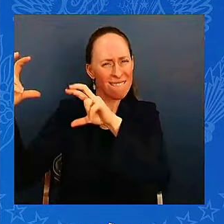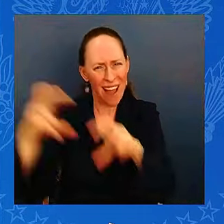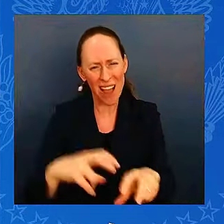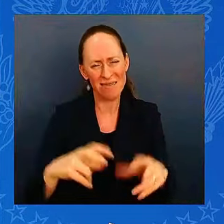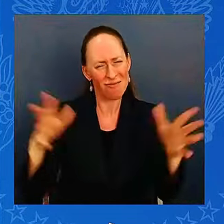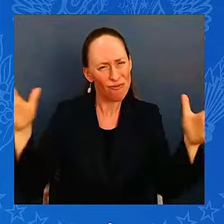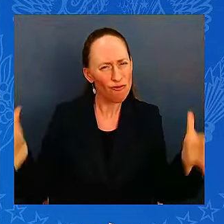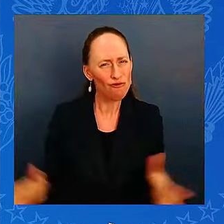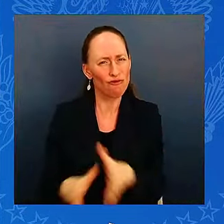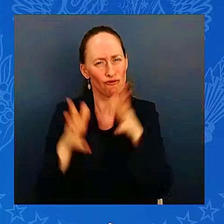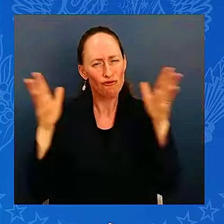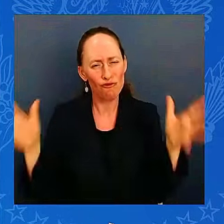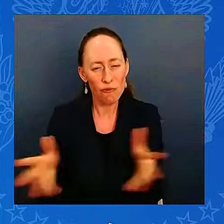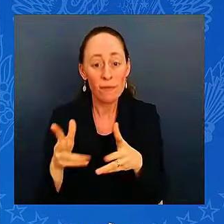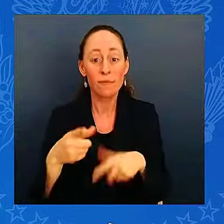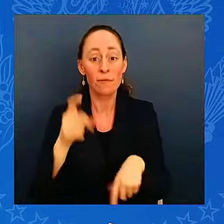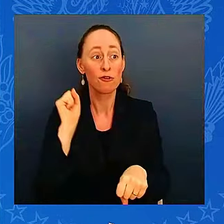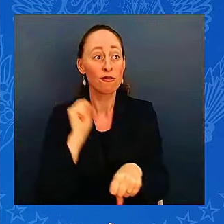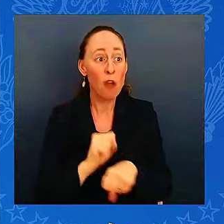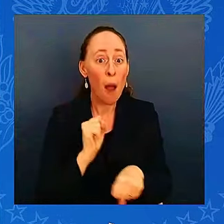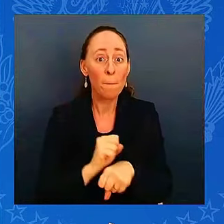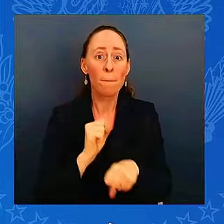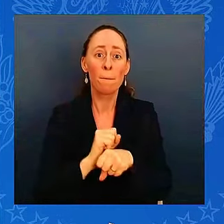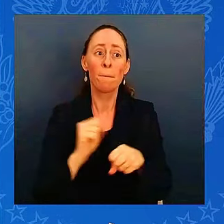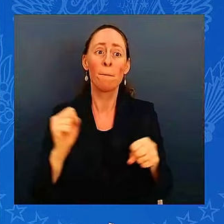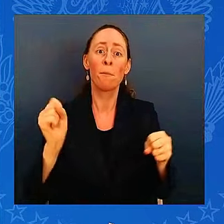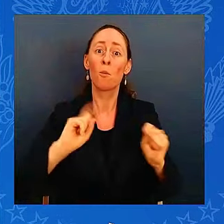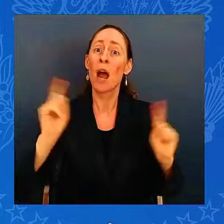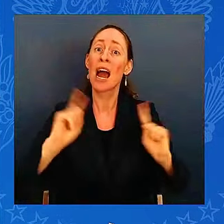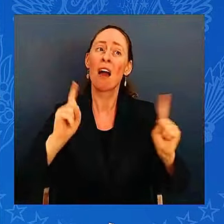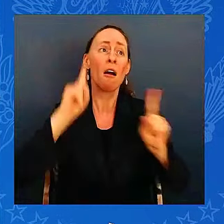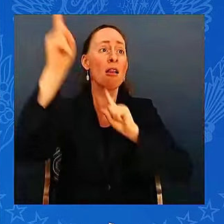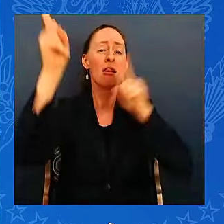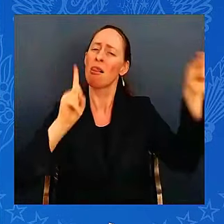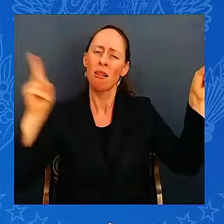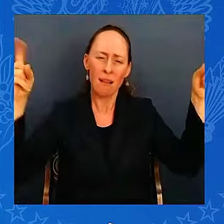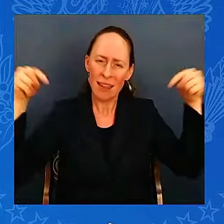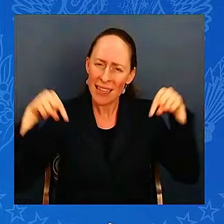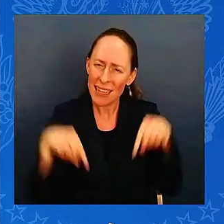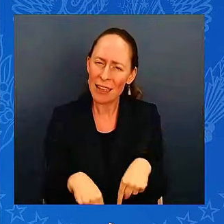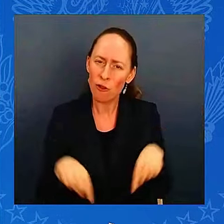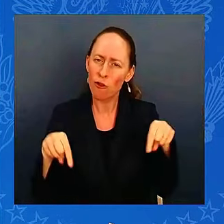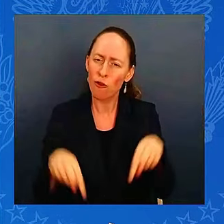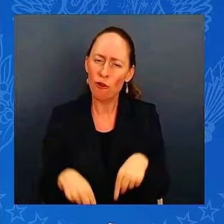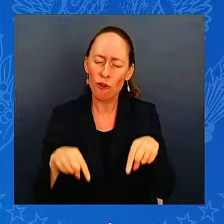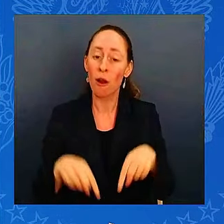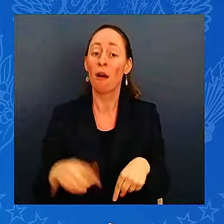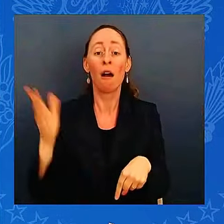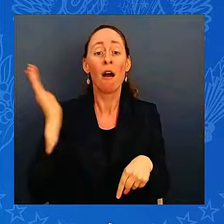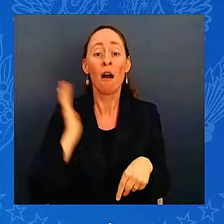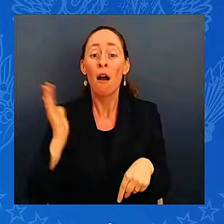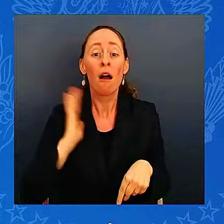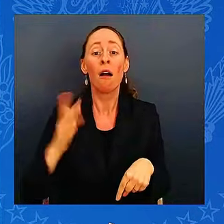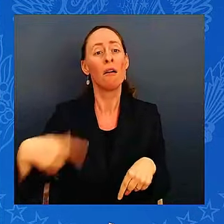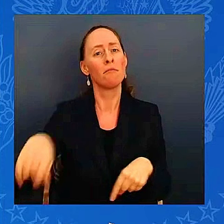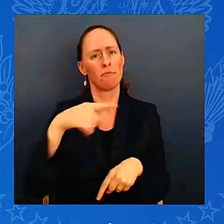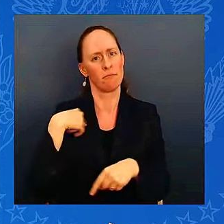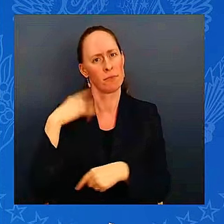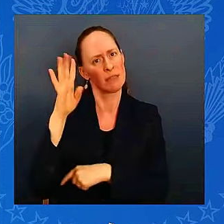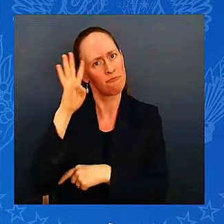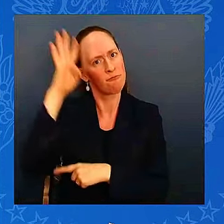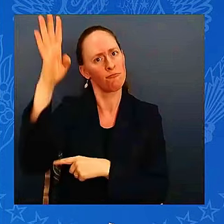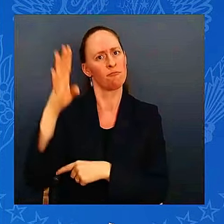manufacturing and technology. We invented here in the United States decades ago, bringing it back. We're bringing back hope and pride in